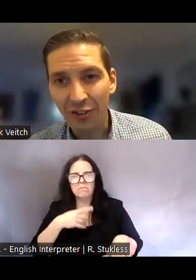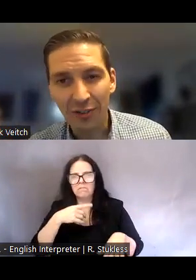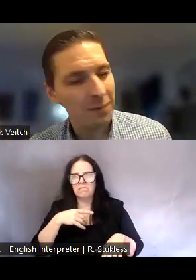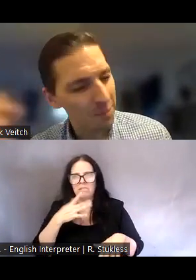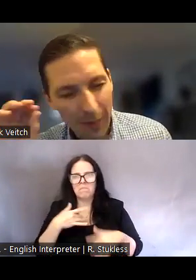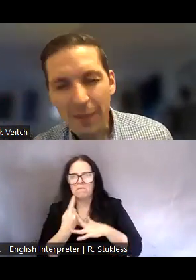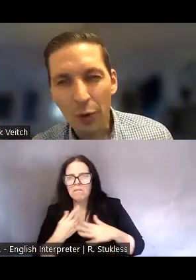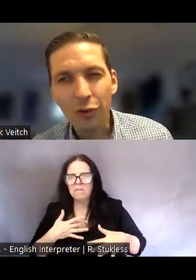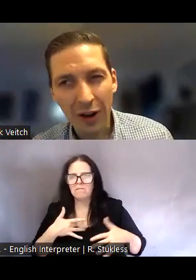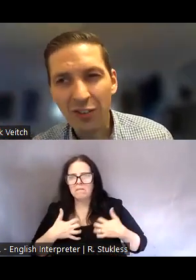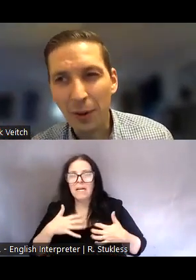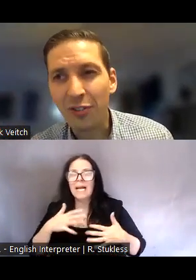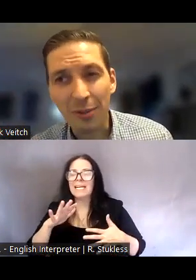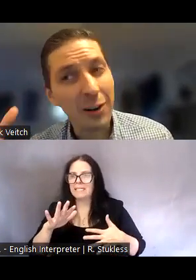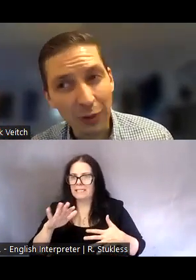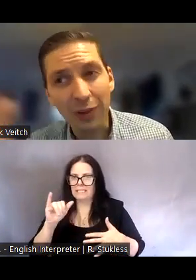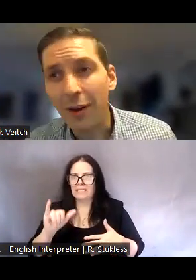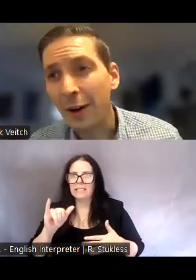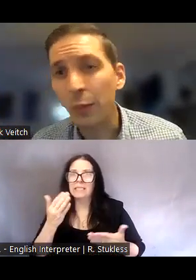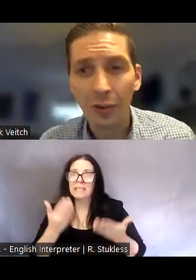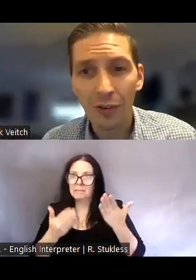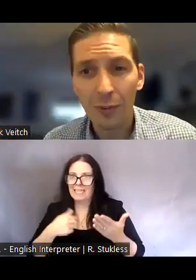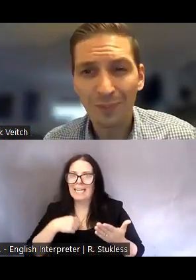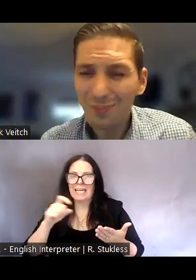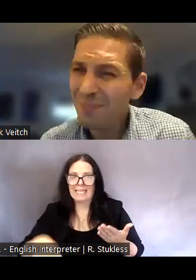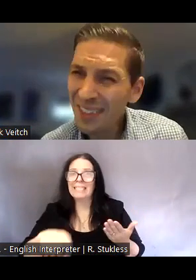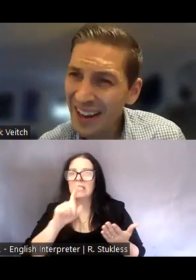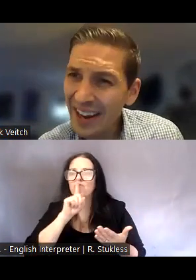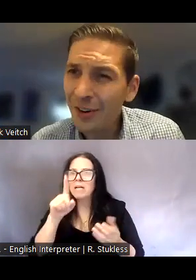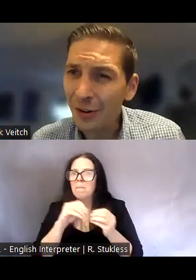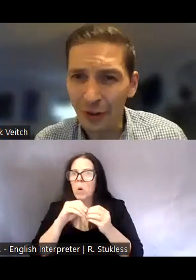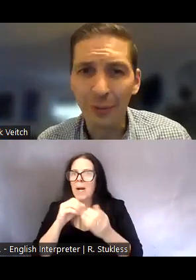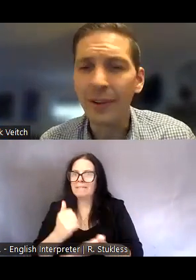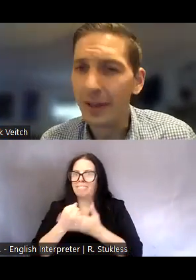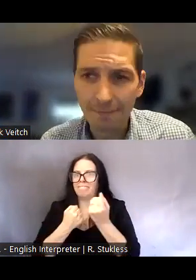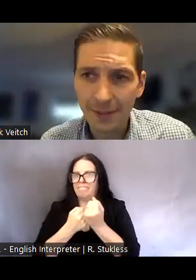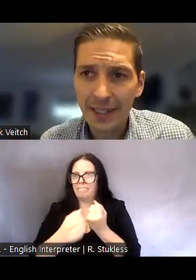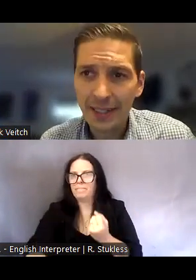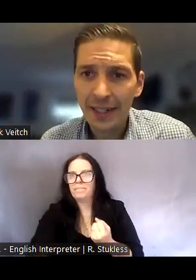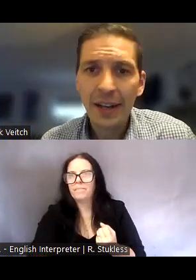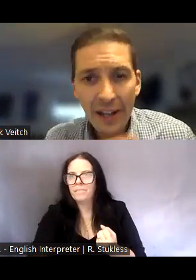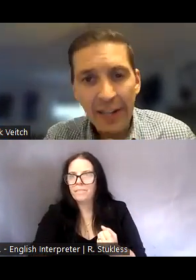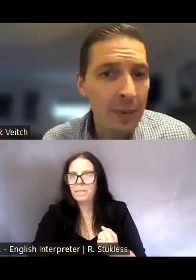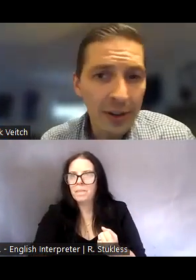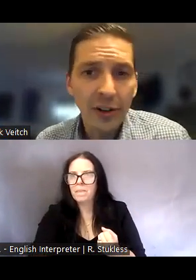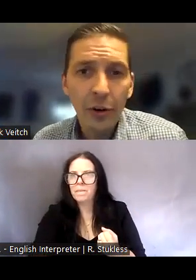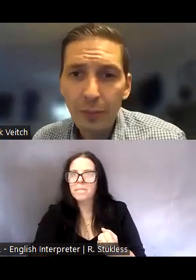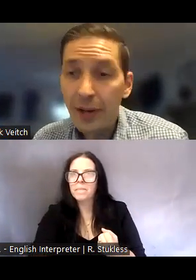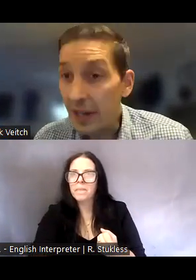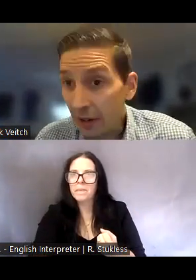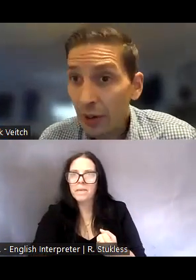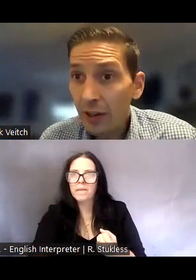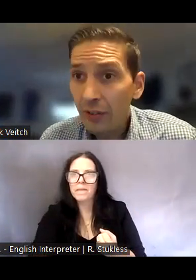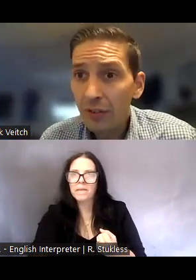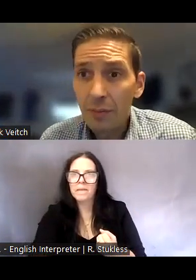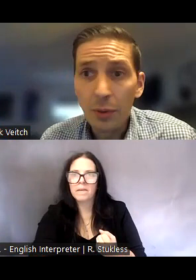to me is an indication maybe I'm more stressed about something than I really thought I was. That anger or irritability, an inability to